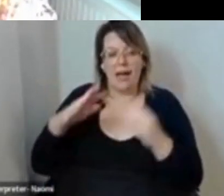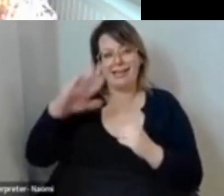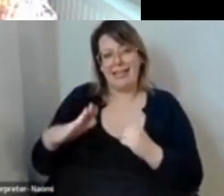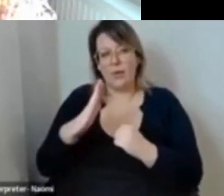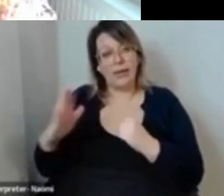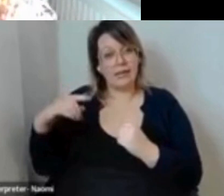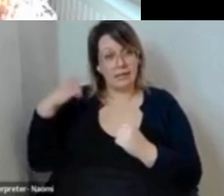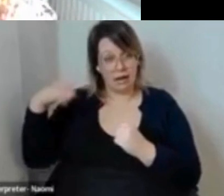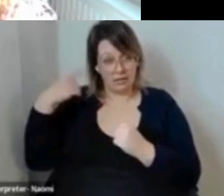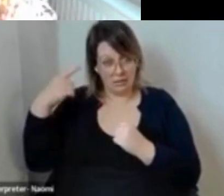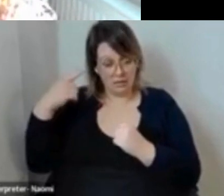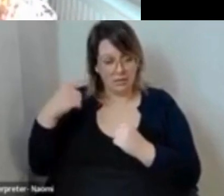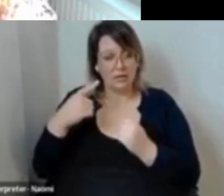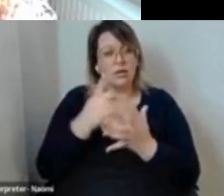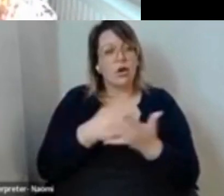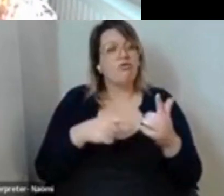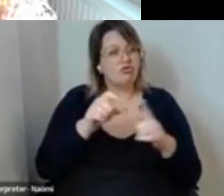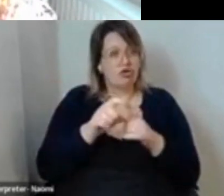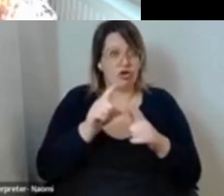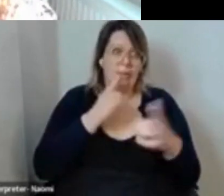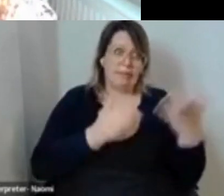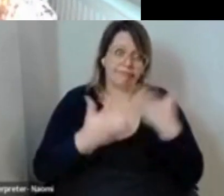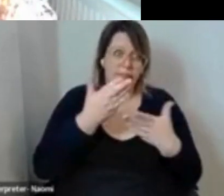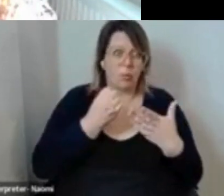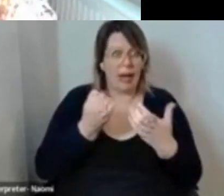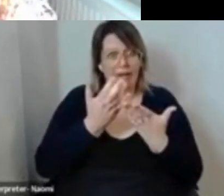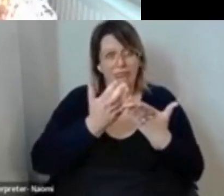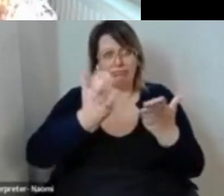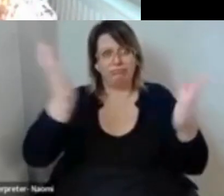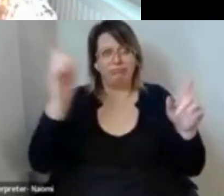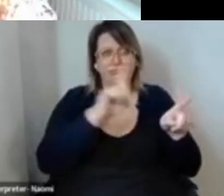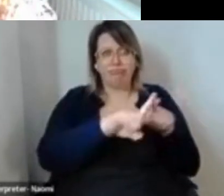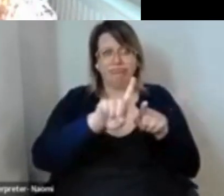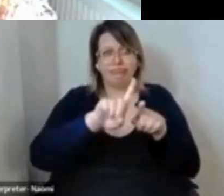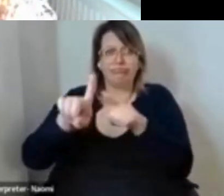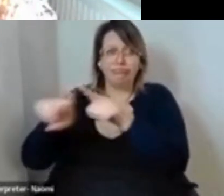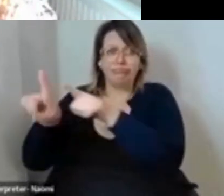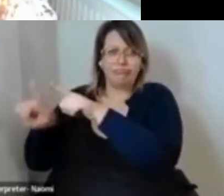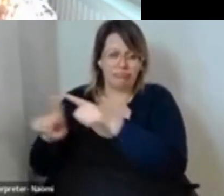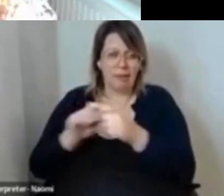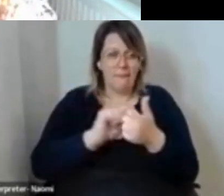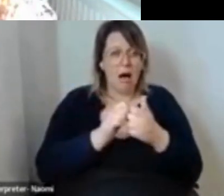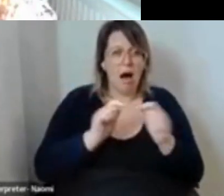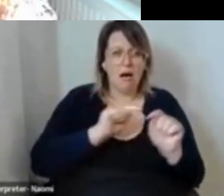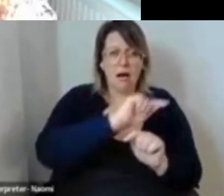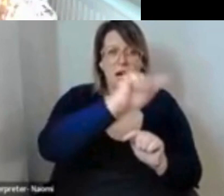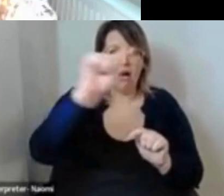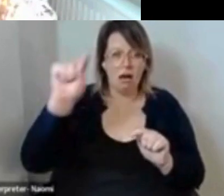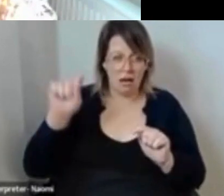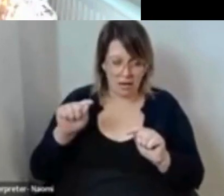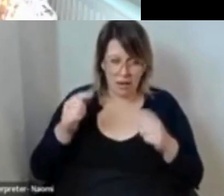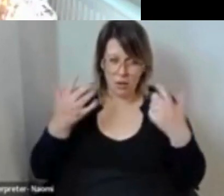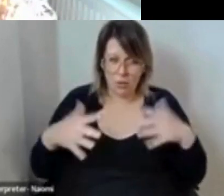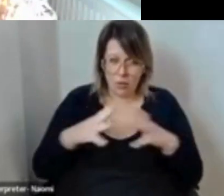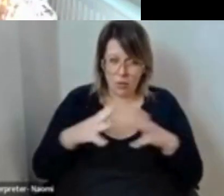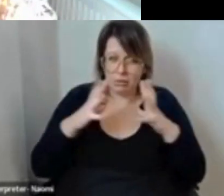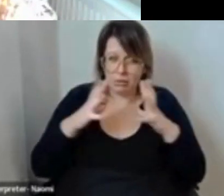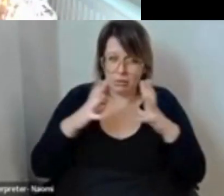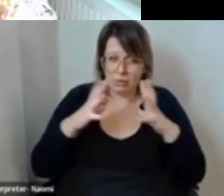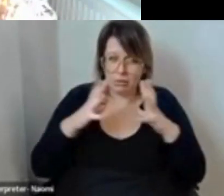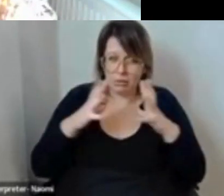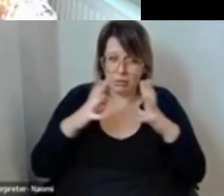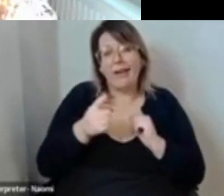Richard referenced the breadth of partnerships that we were pleased to see in applications, and there were approximately 1,000